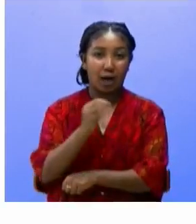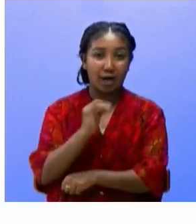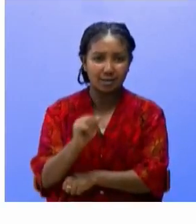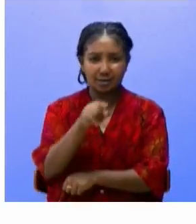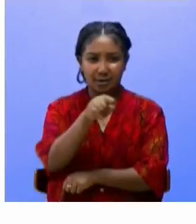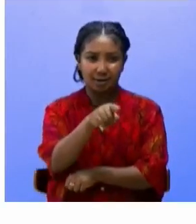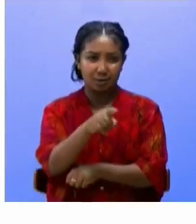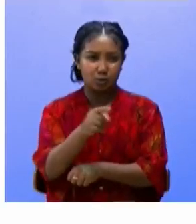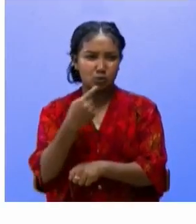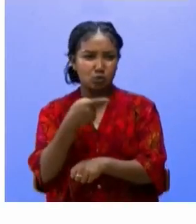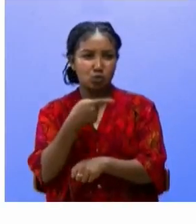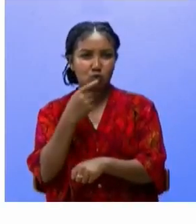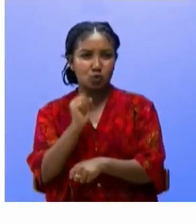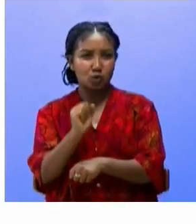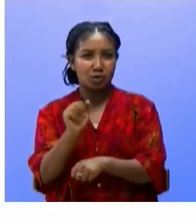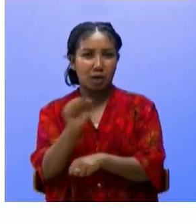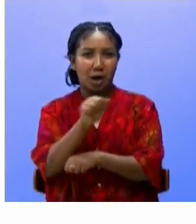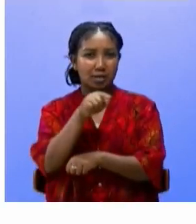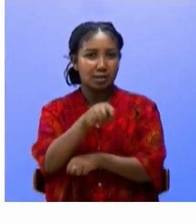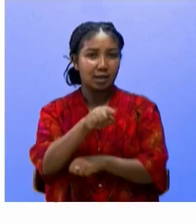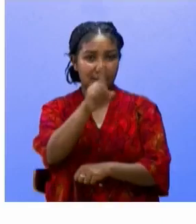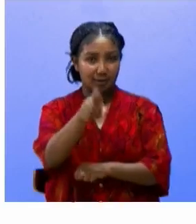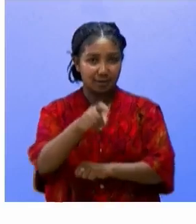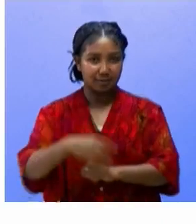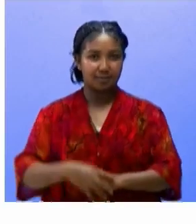is that?